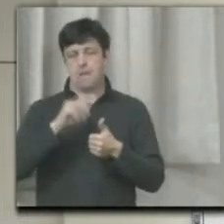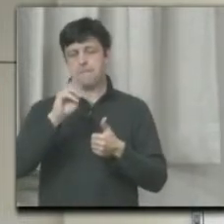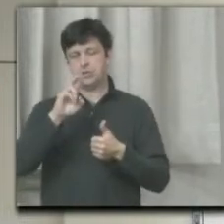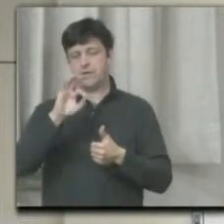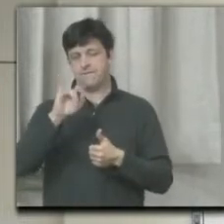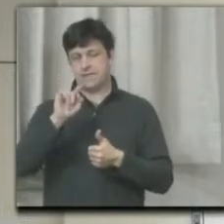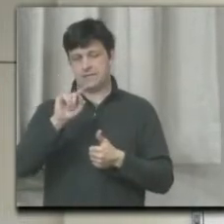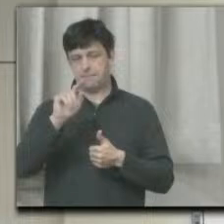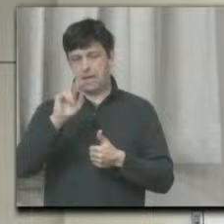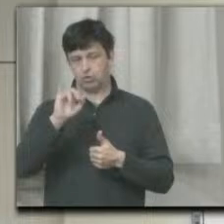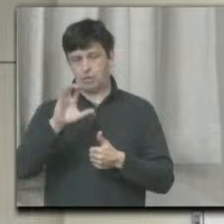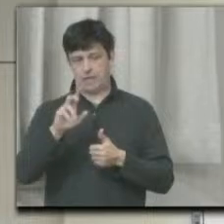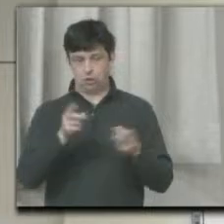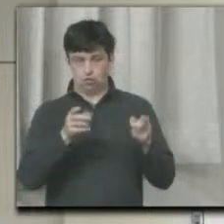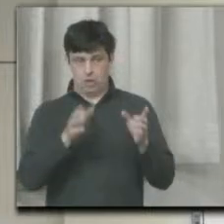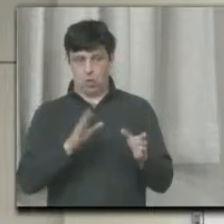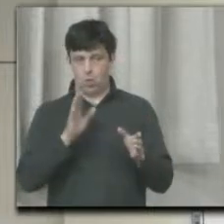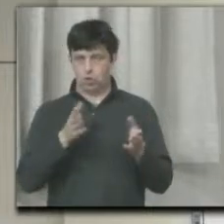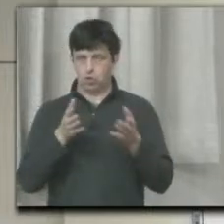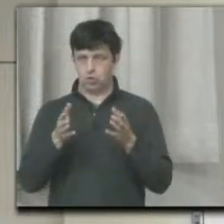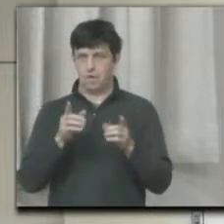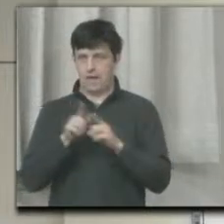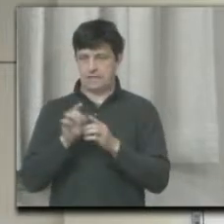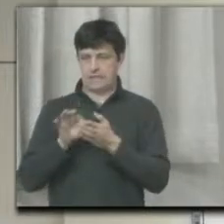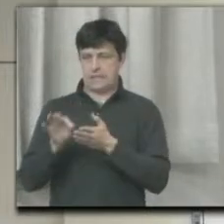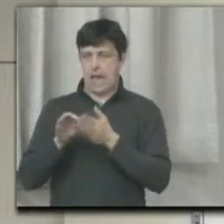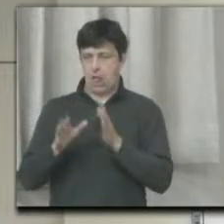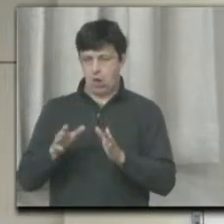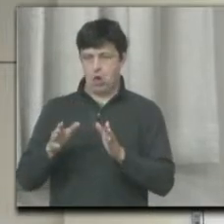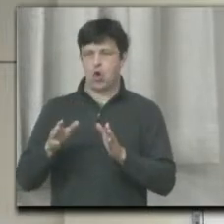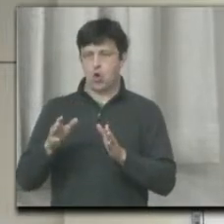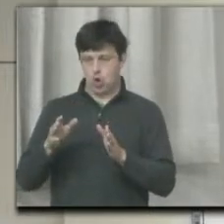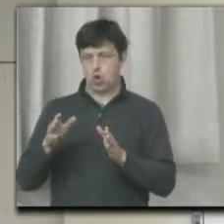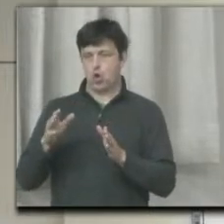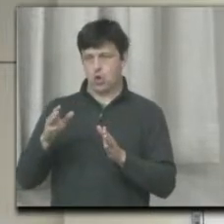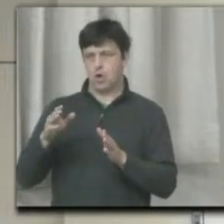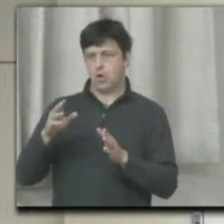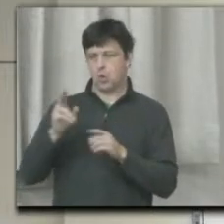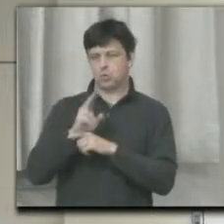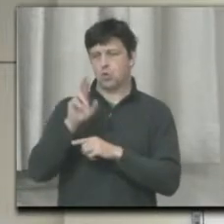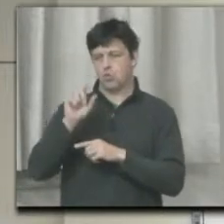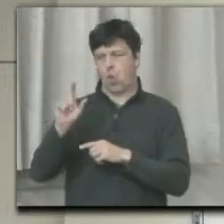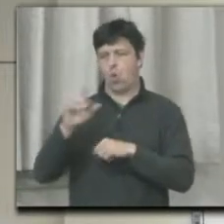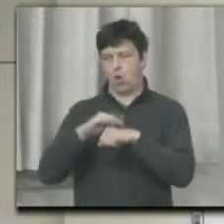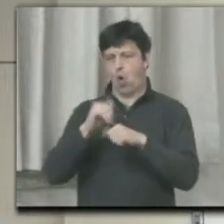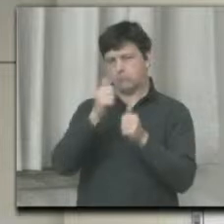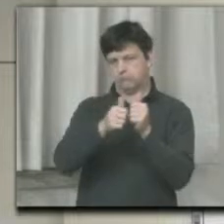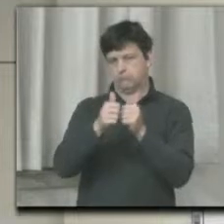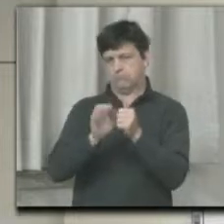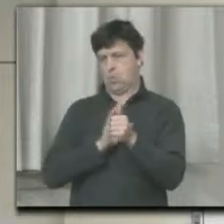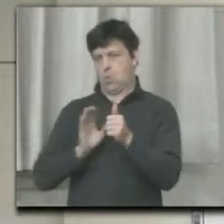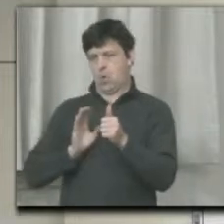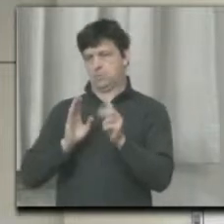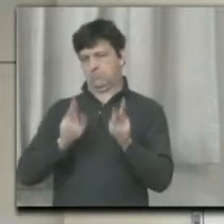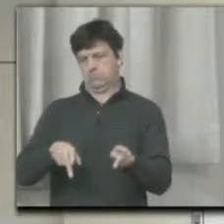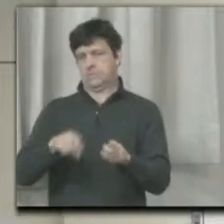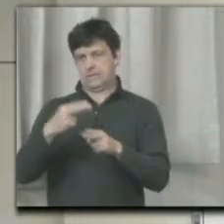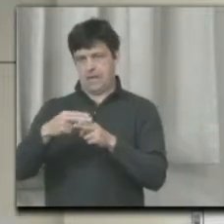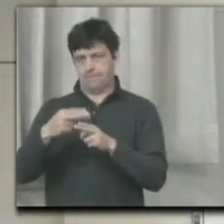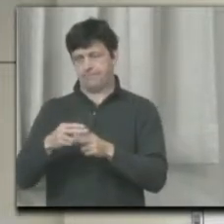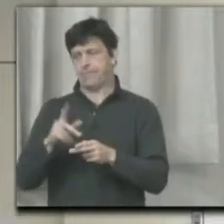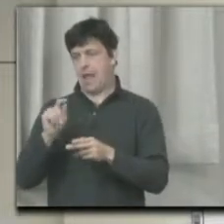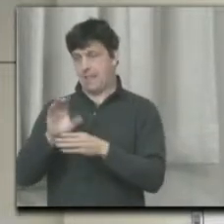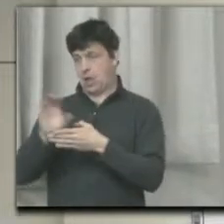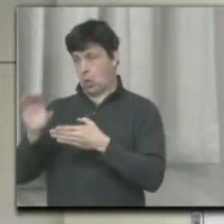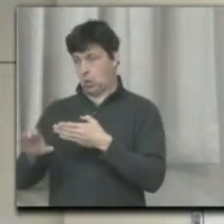board director, will serve as our teller for this process, using a roll call by board member's name. At the conclusion, Mr. Fitzpatrick